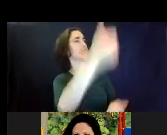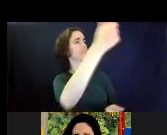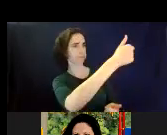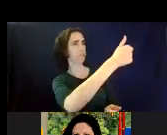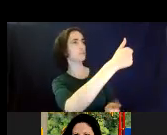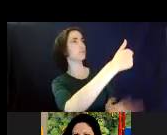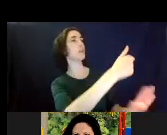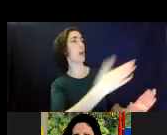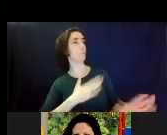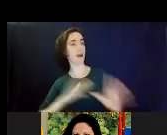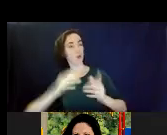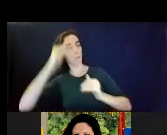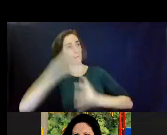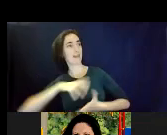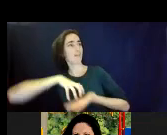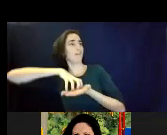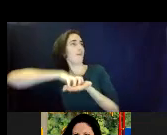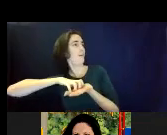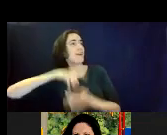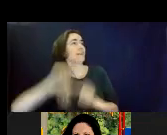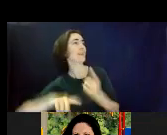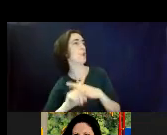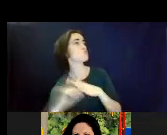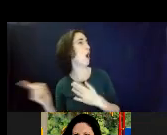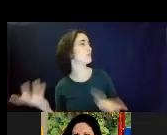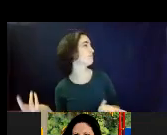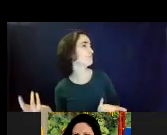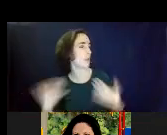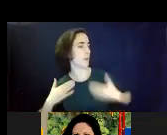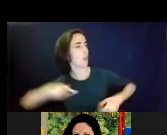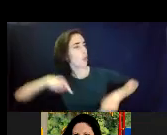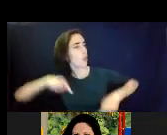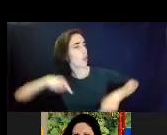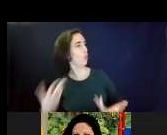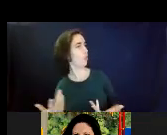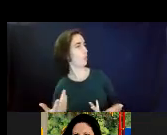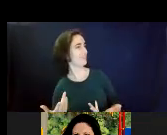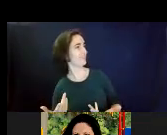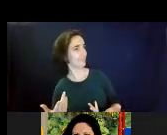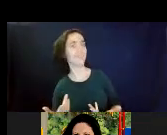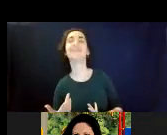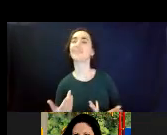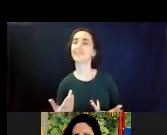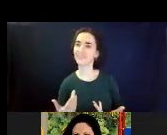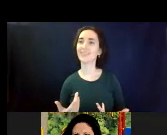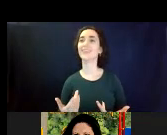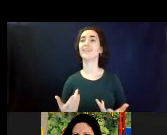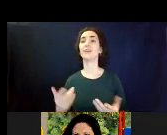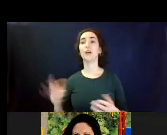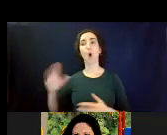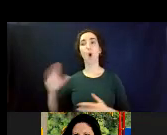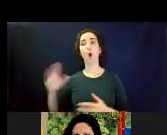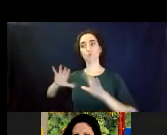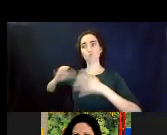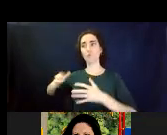"that my men are cripples and they cannot run." These troops' successes delighted Johnson, especially